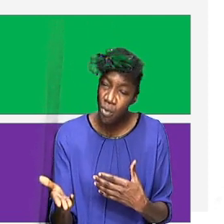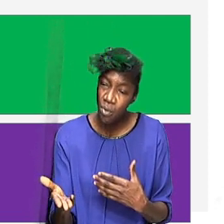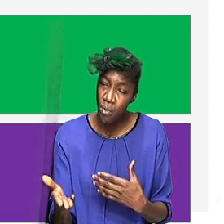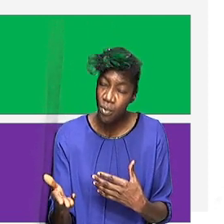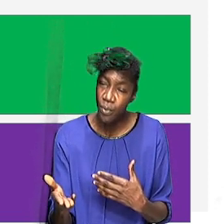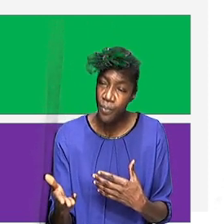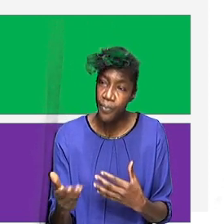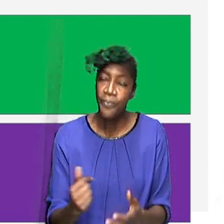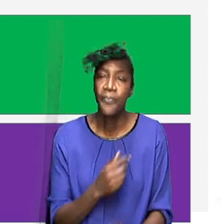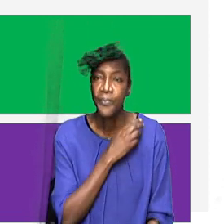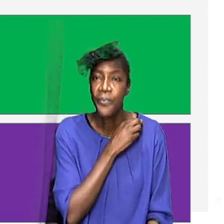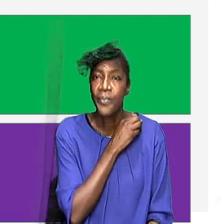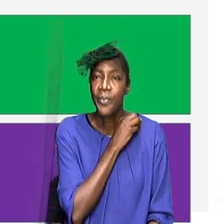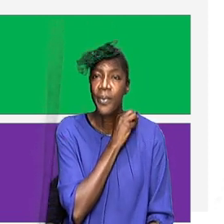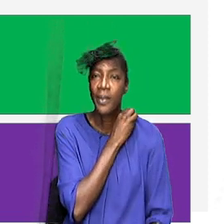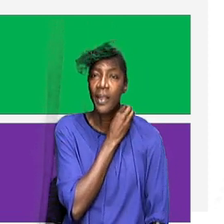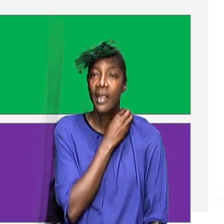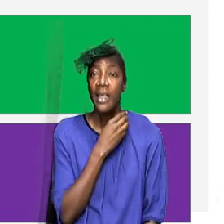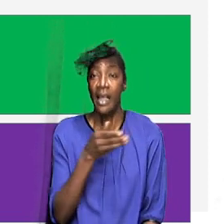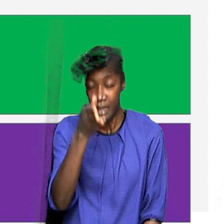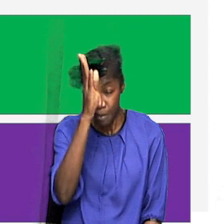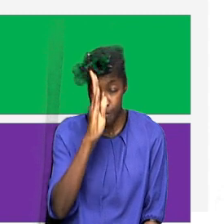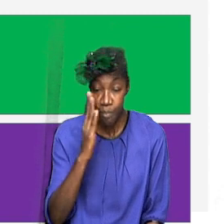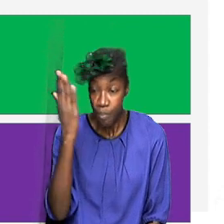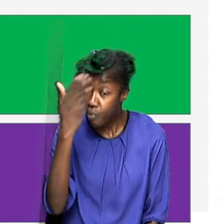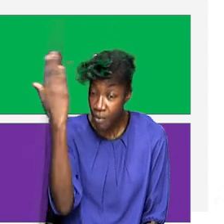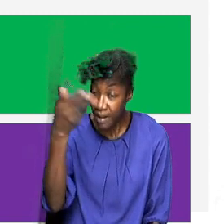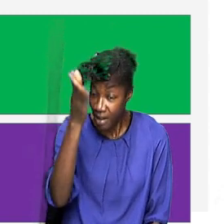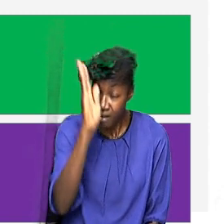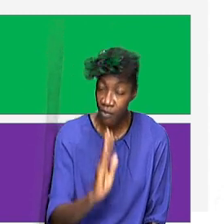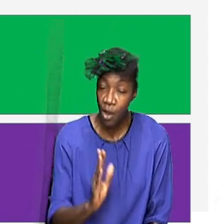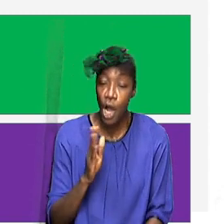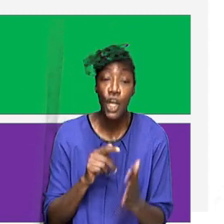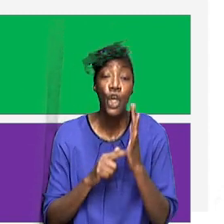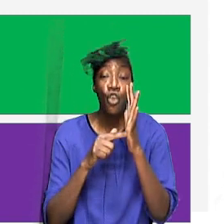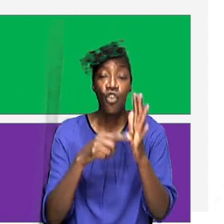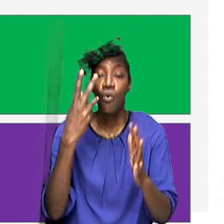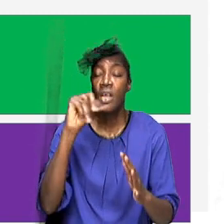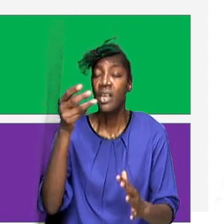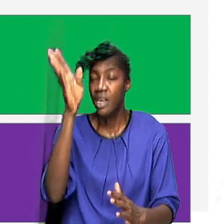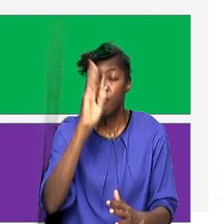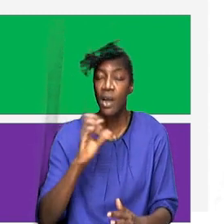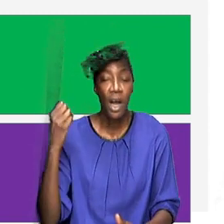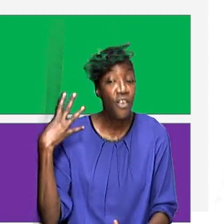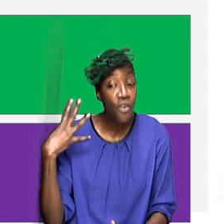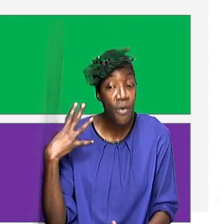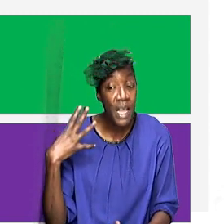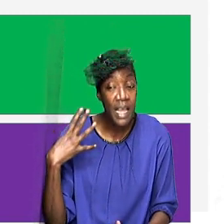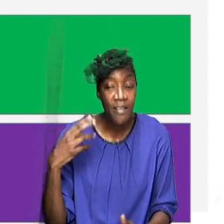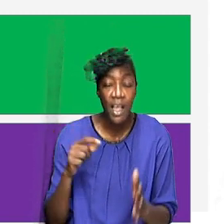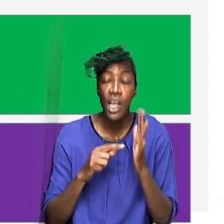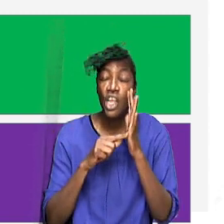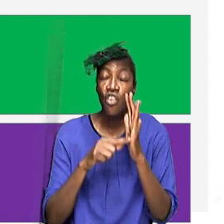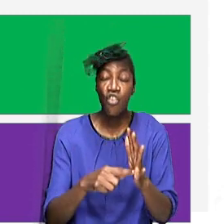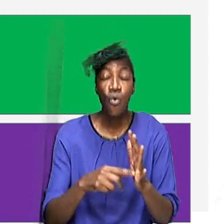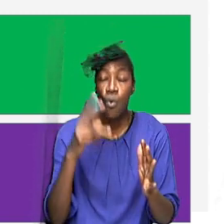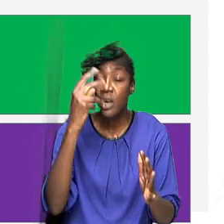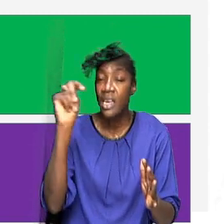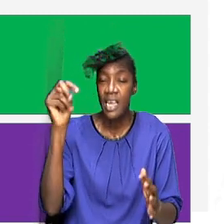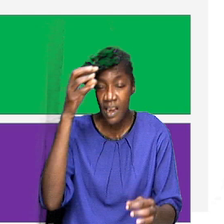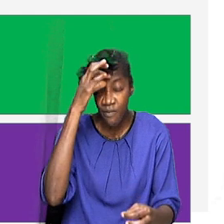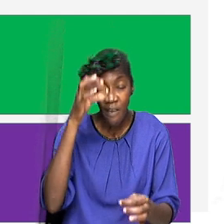God shows our need for God's grace, our presence of God actually produces faith. Jesus said to the woman, thy faith had saved